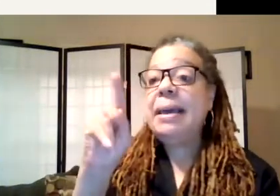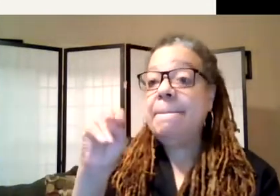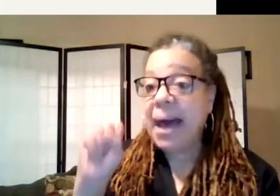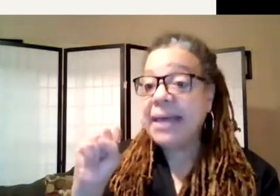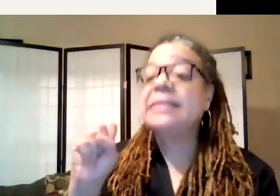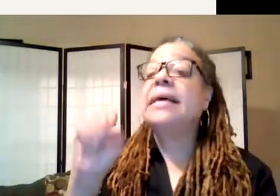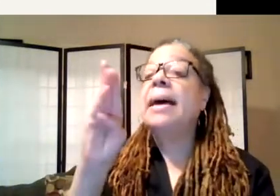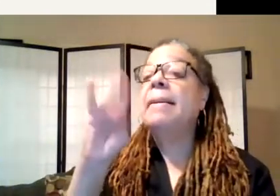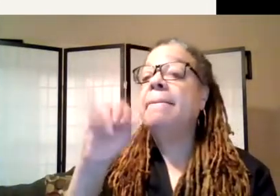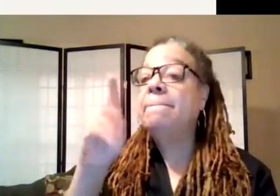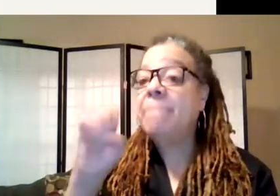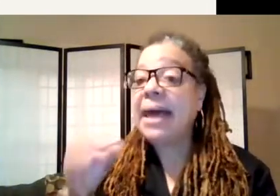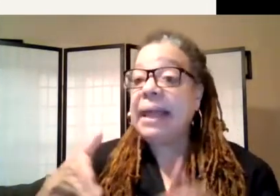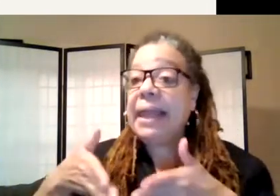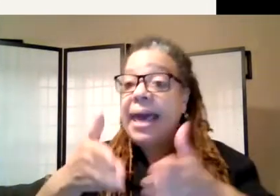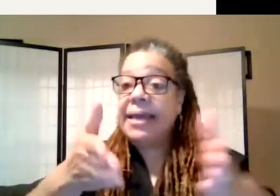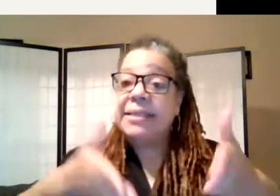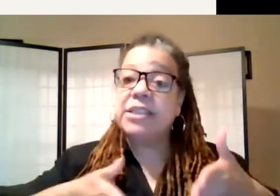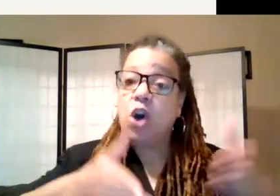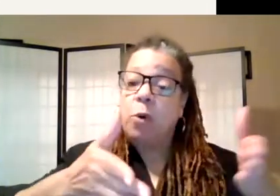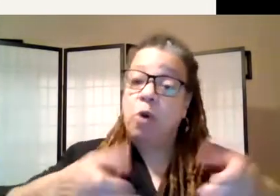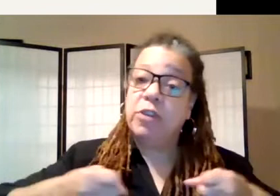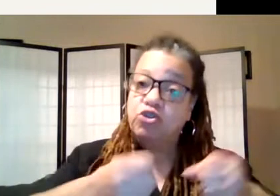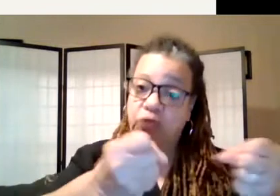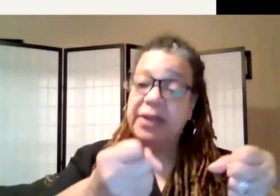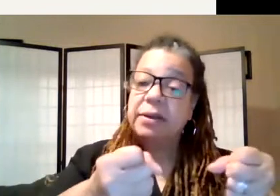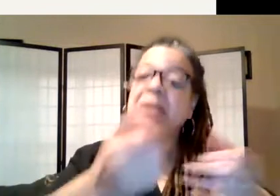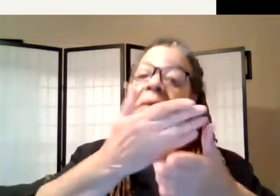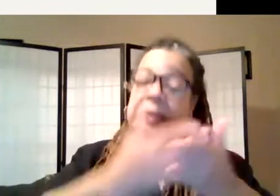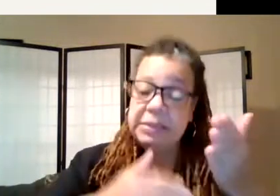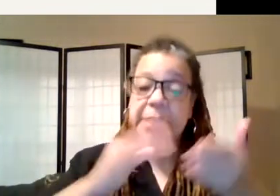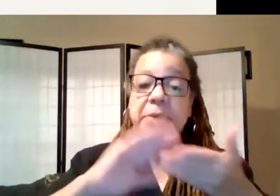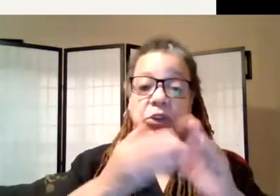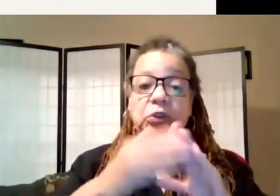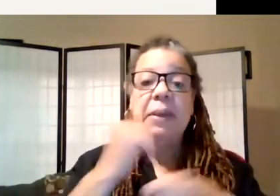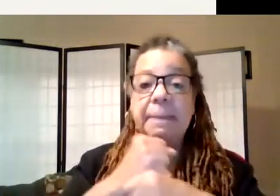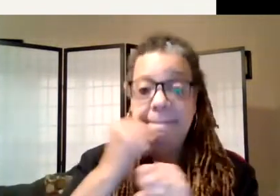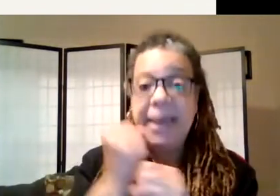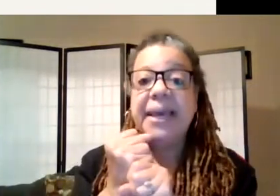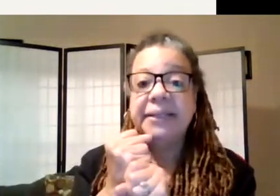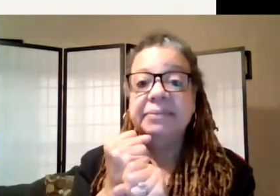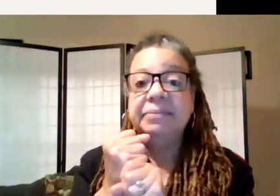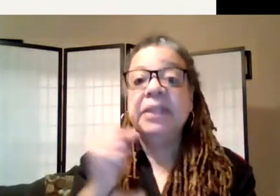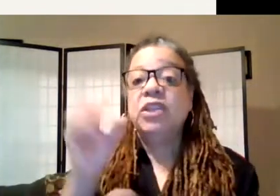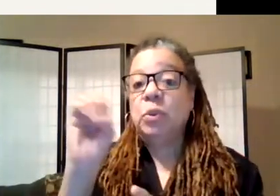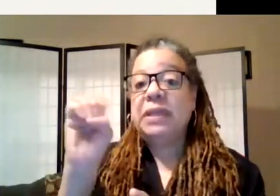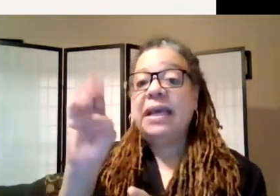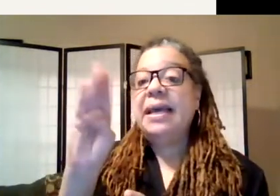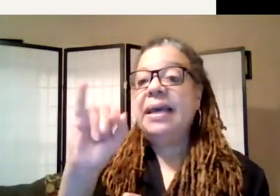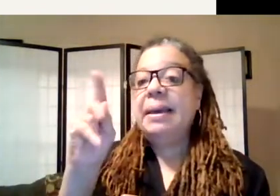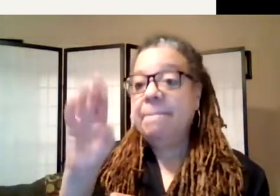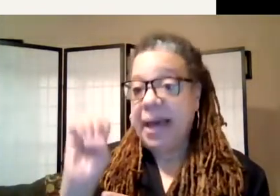actually, greenify certain communities and really make it trans-oriented and changing the hearts and minds of people to